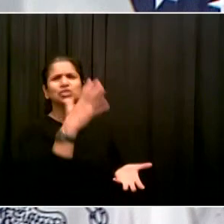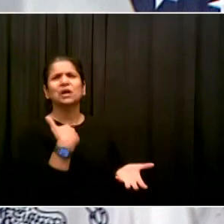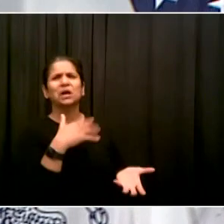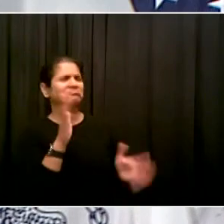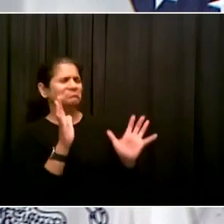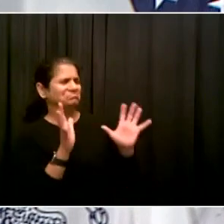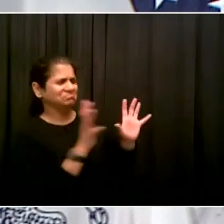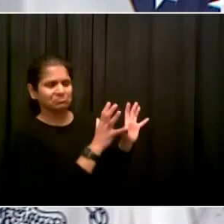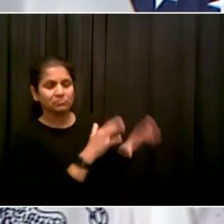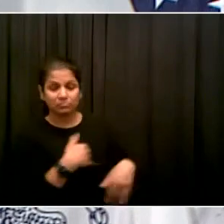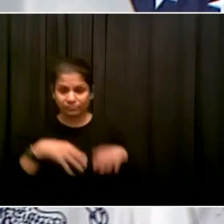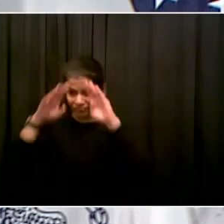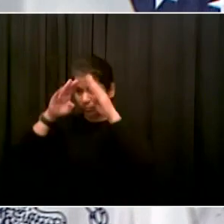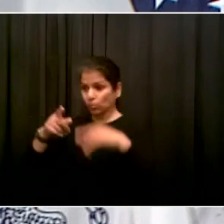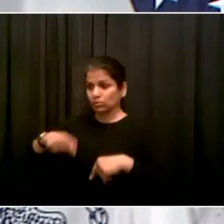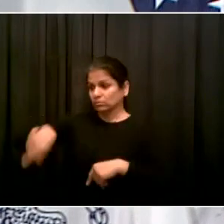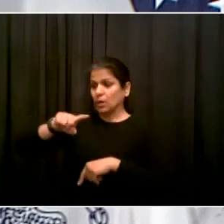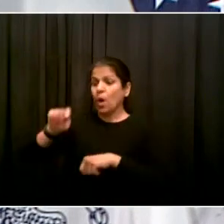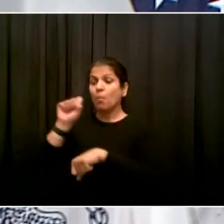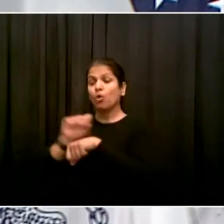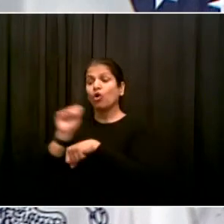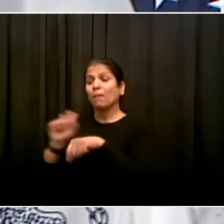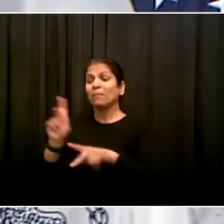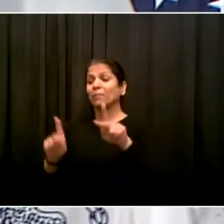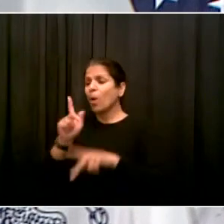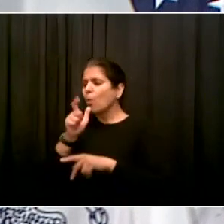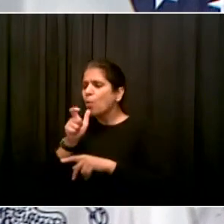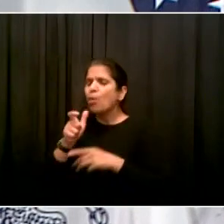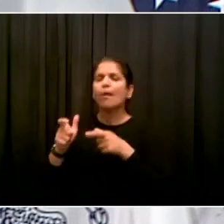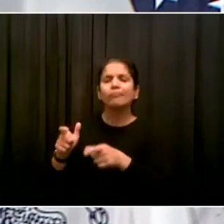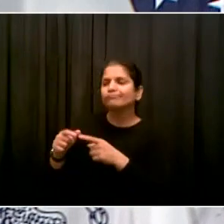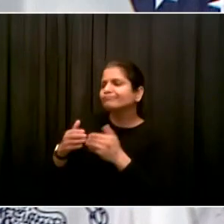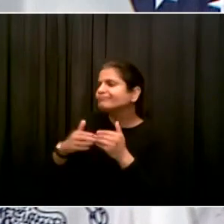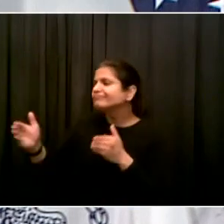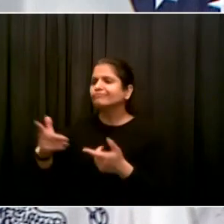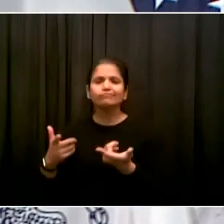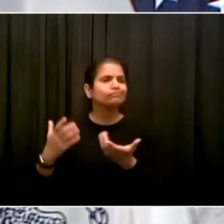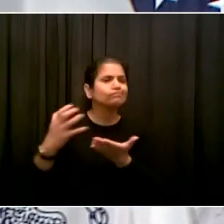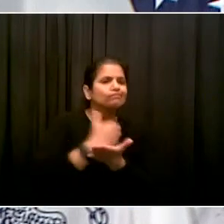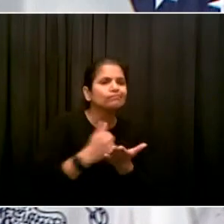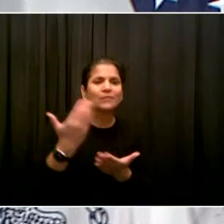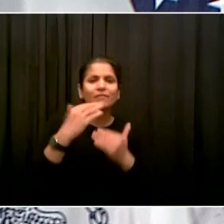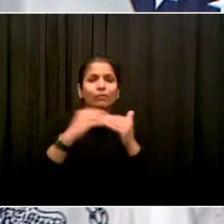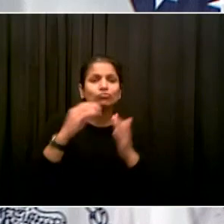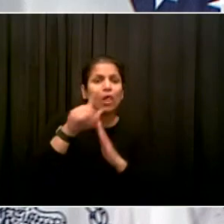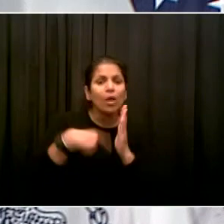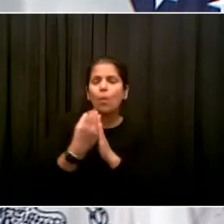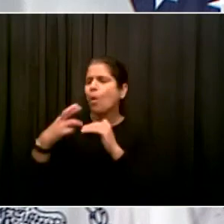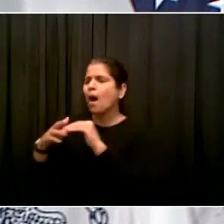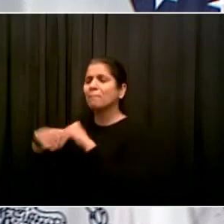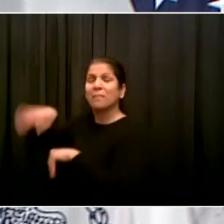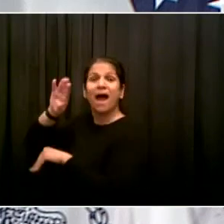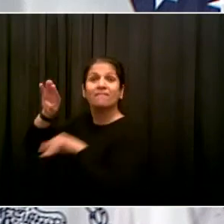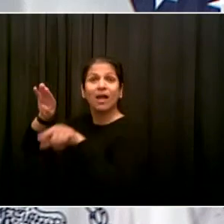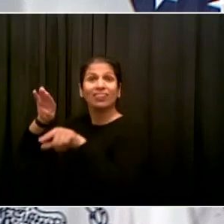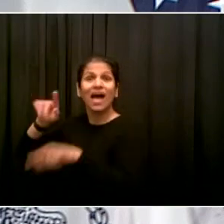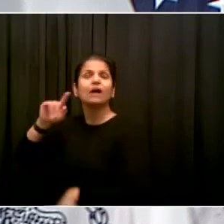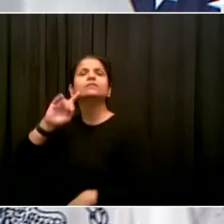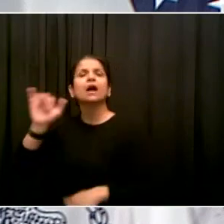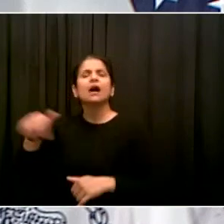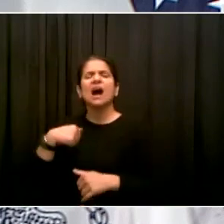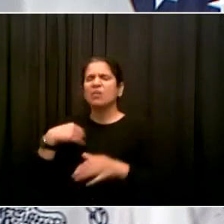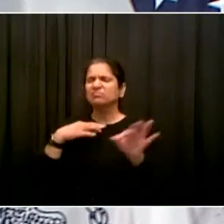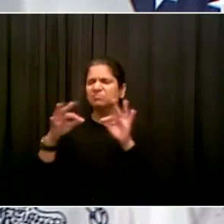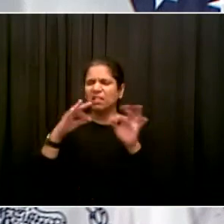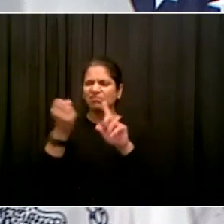because of the leadership of the legislature. So what have we gotten? For the first time in years and years and